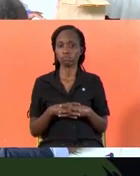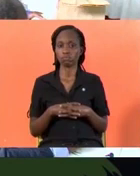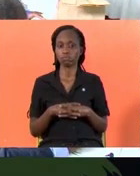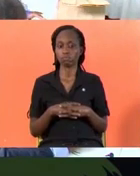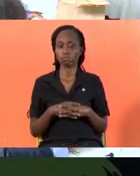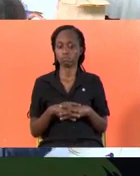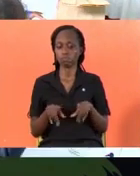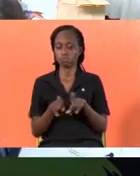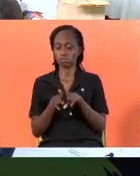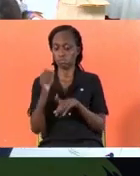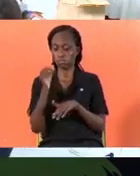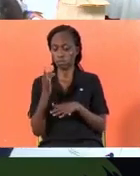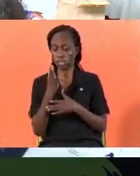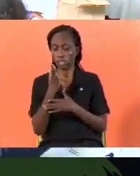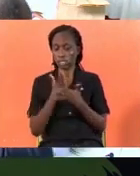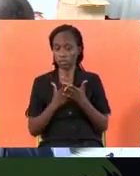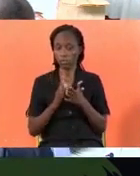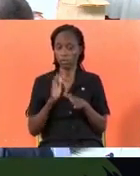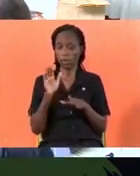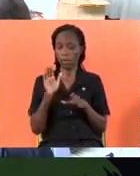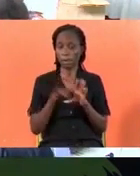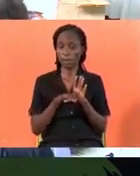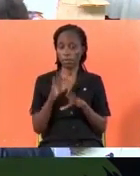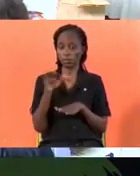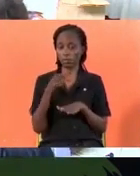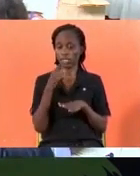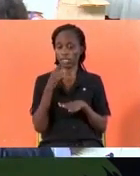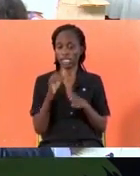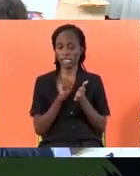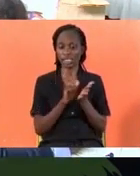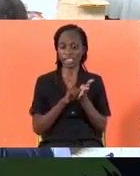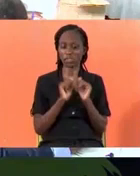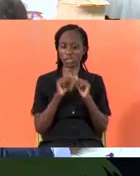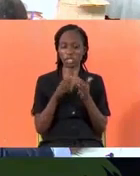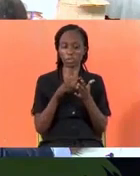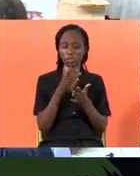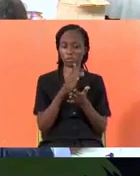even if some of our ministers actually say that the debt is sustainable.